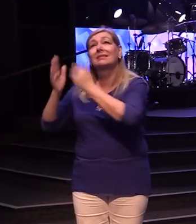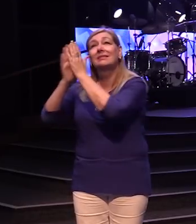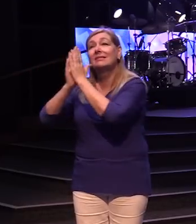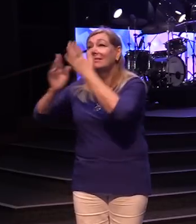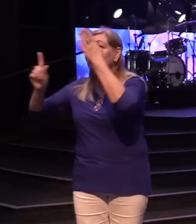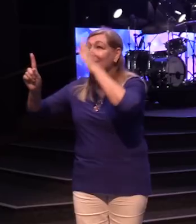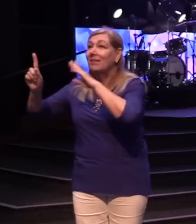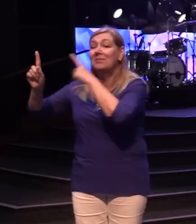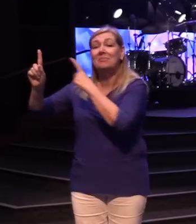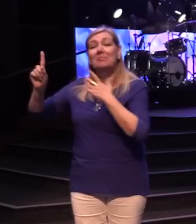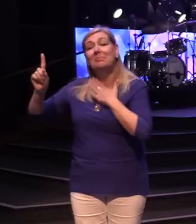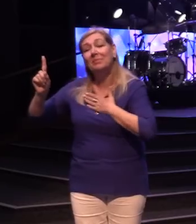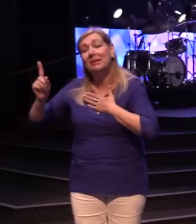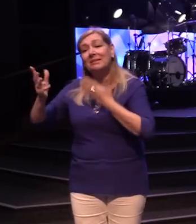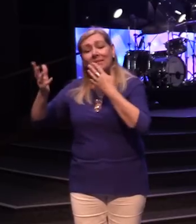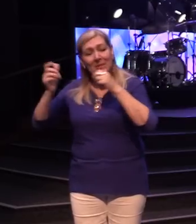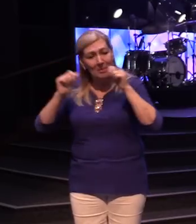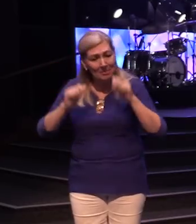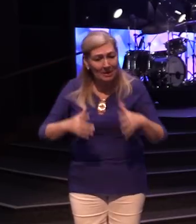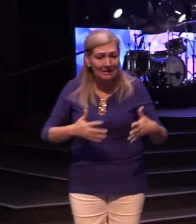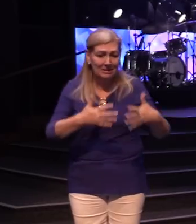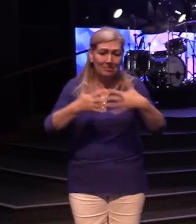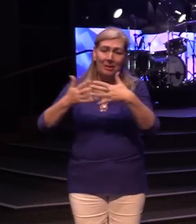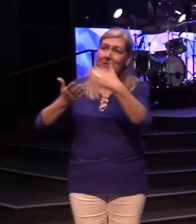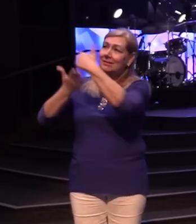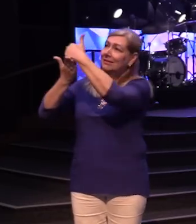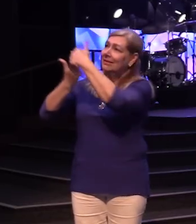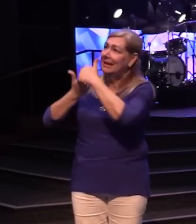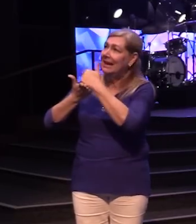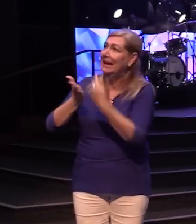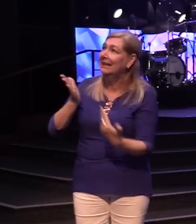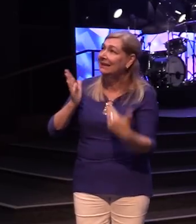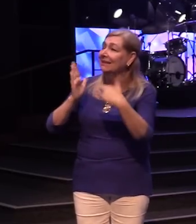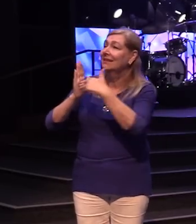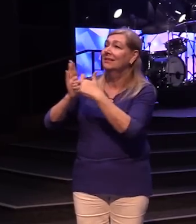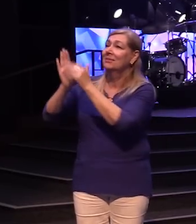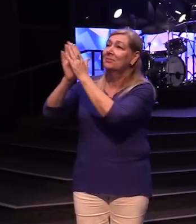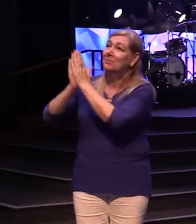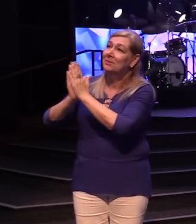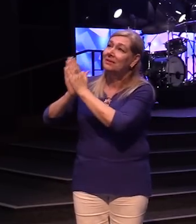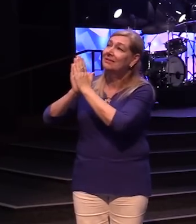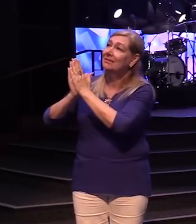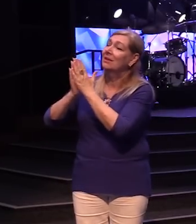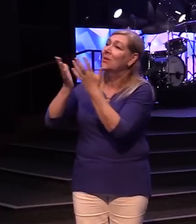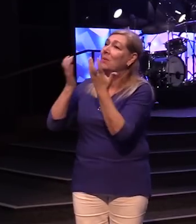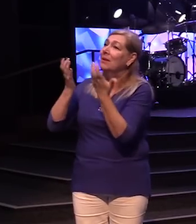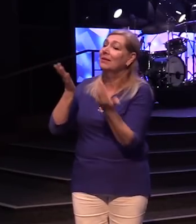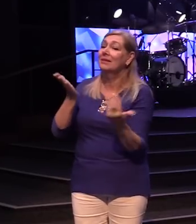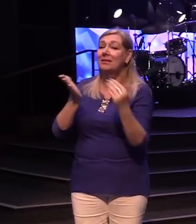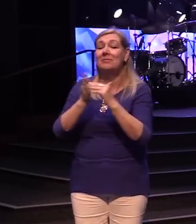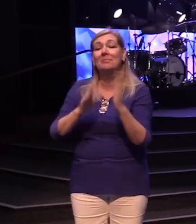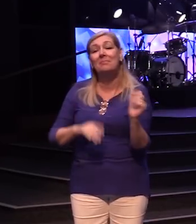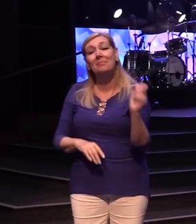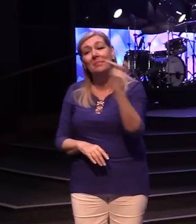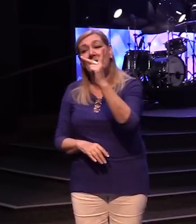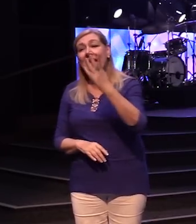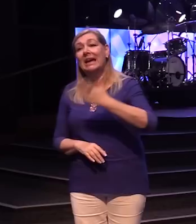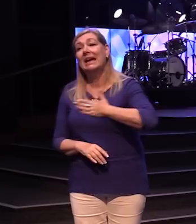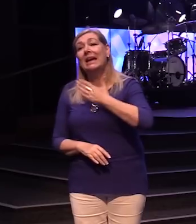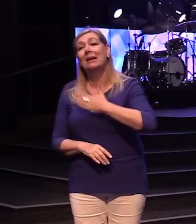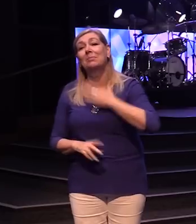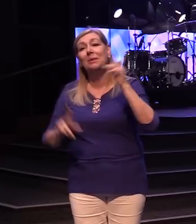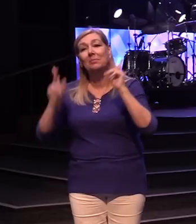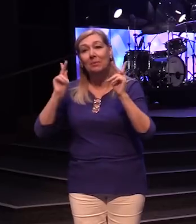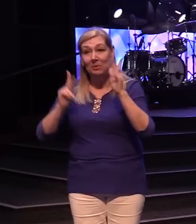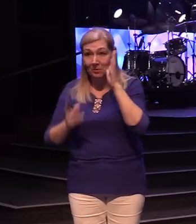please bless America again that we may be a happy people. Will